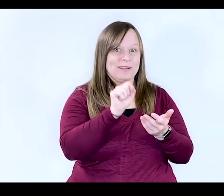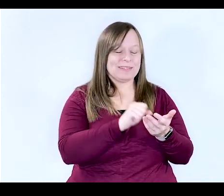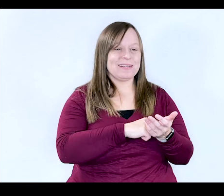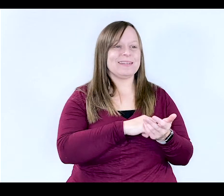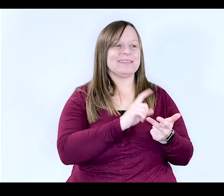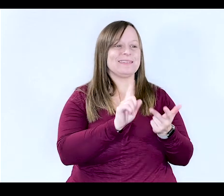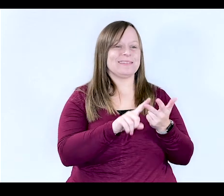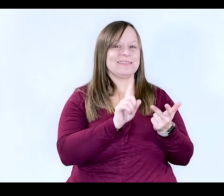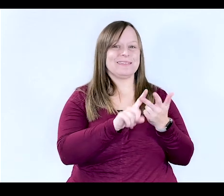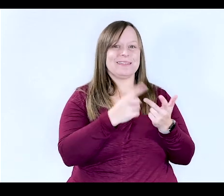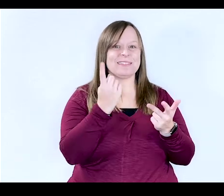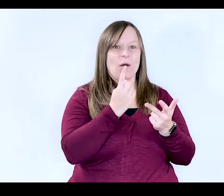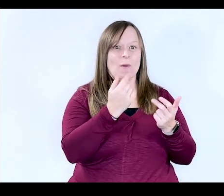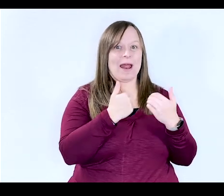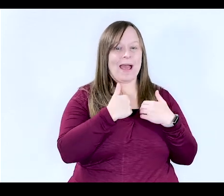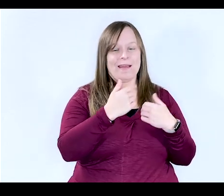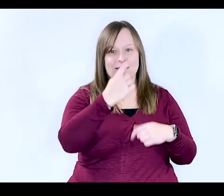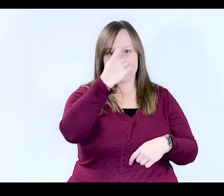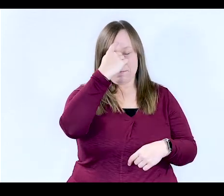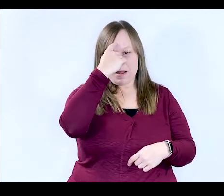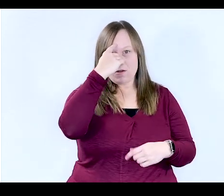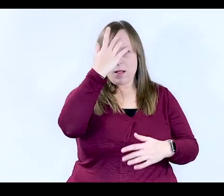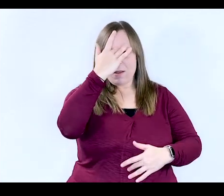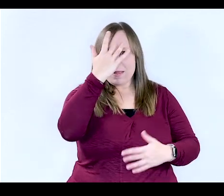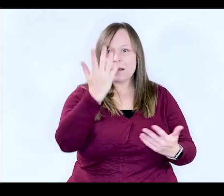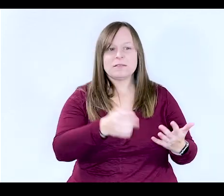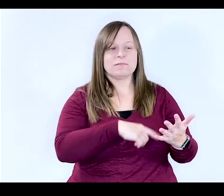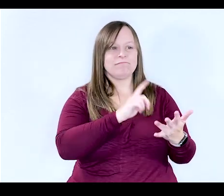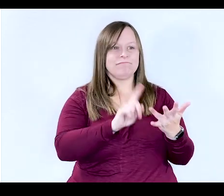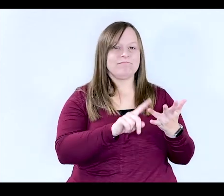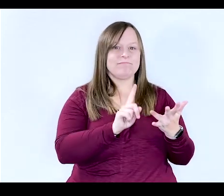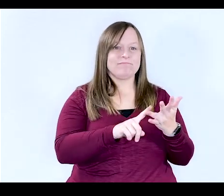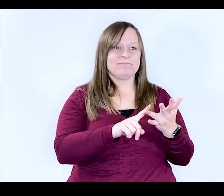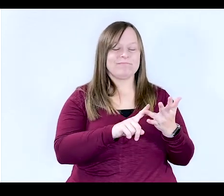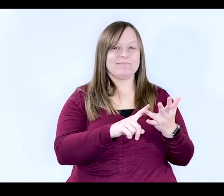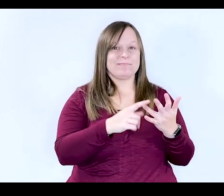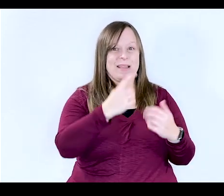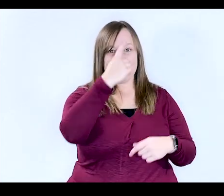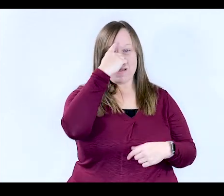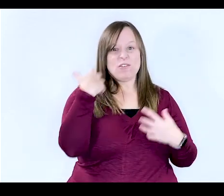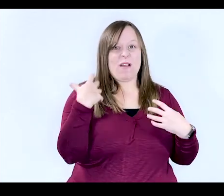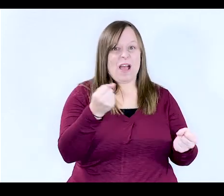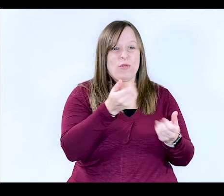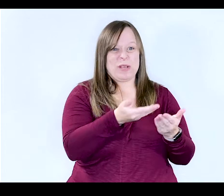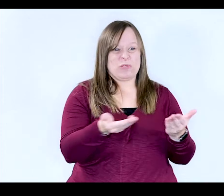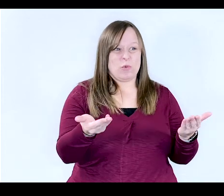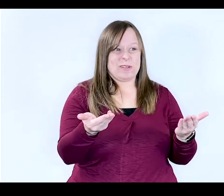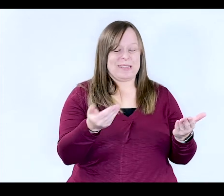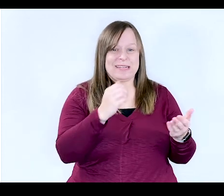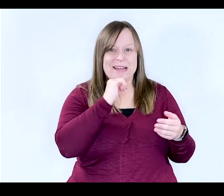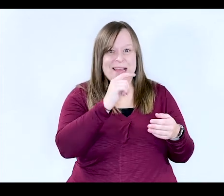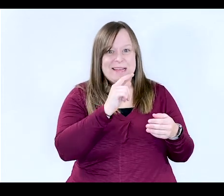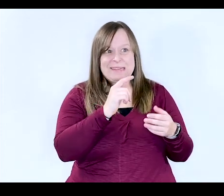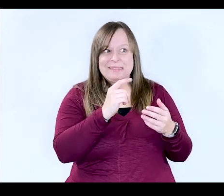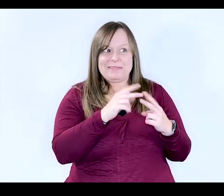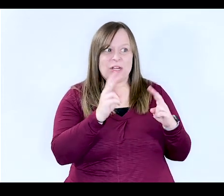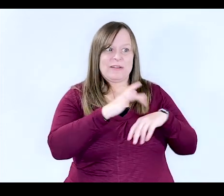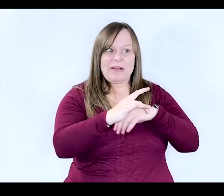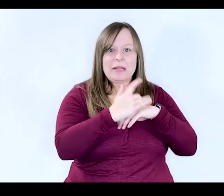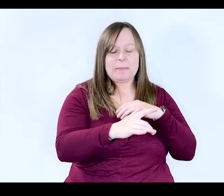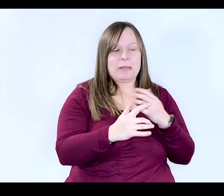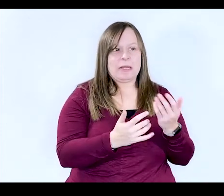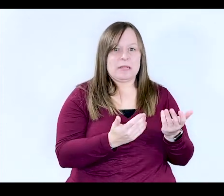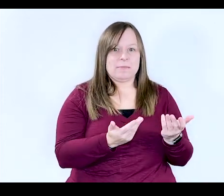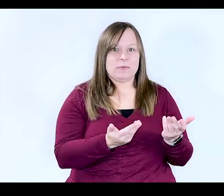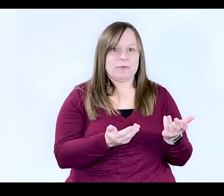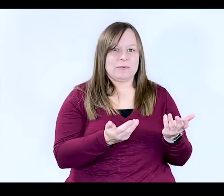United States, and someone who does have mental illness, and the fact that mental health resources are not readily available and